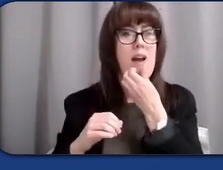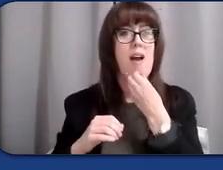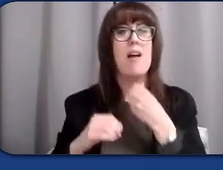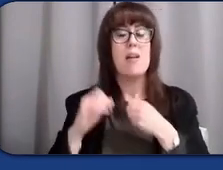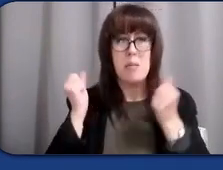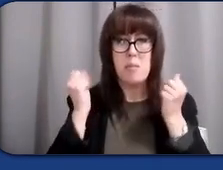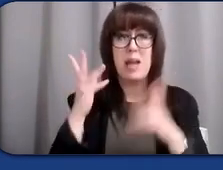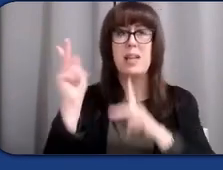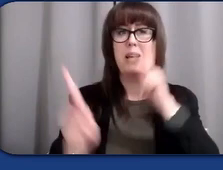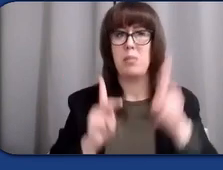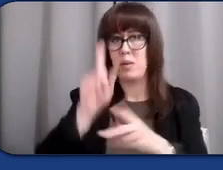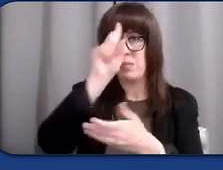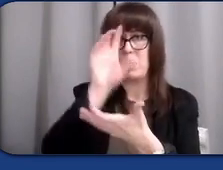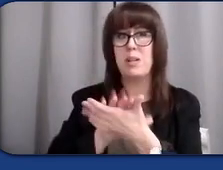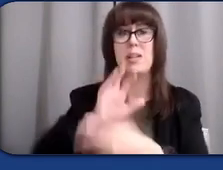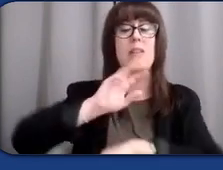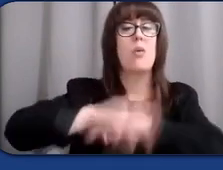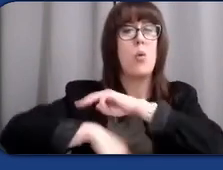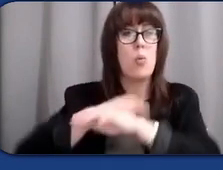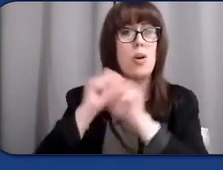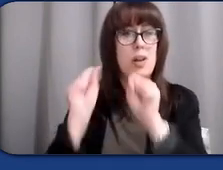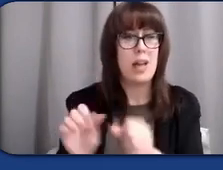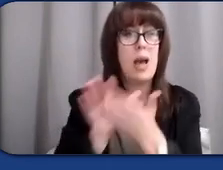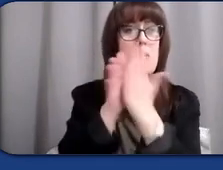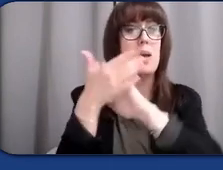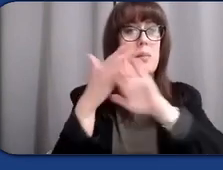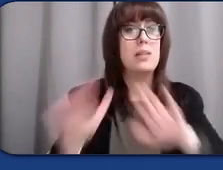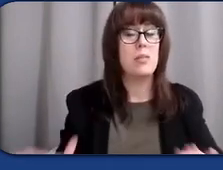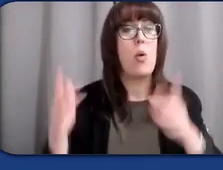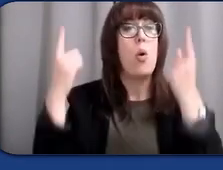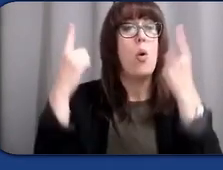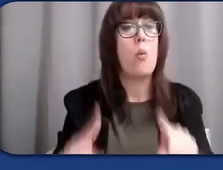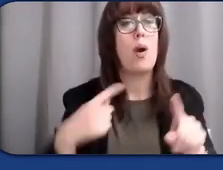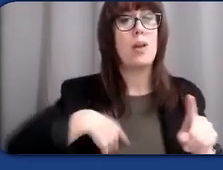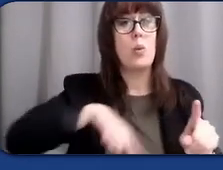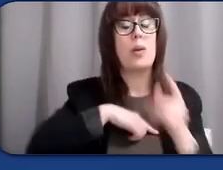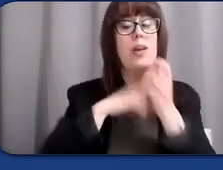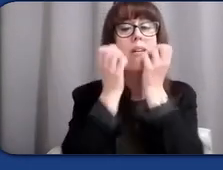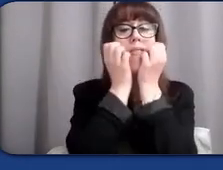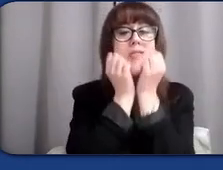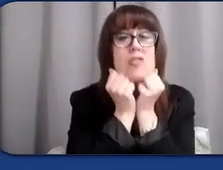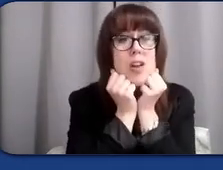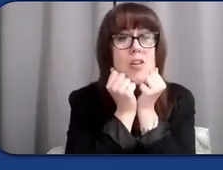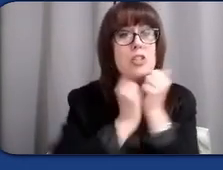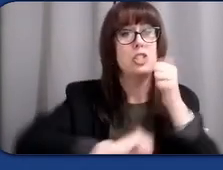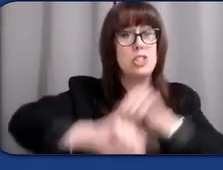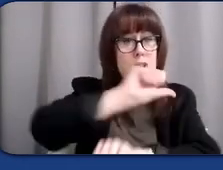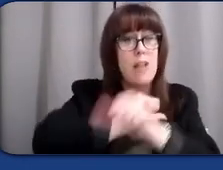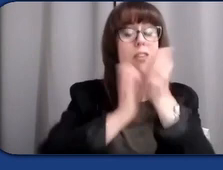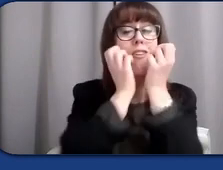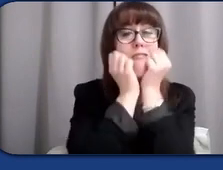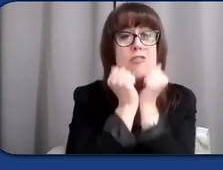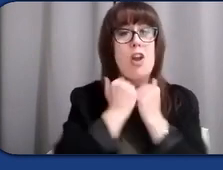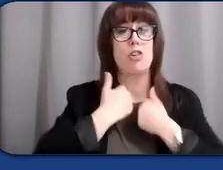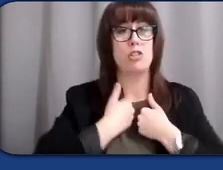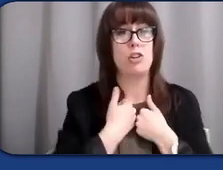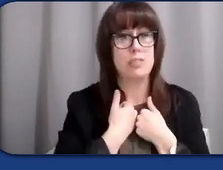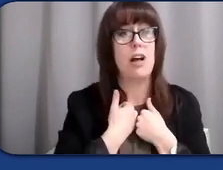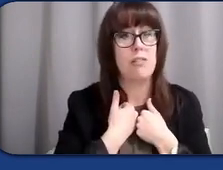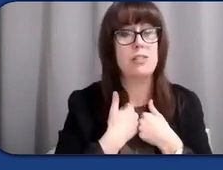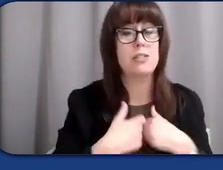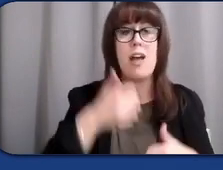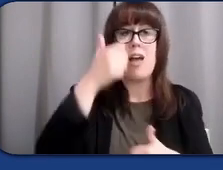that the world can be a peaceful place when we cherish or when we value ourselves.